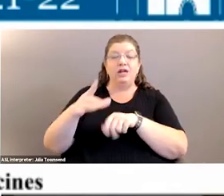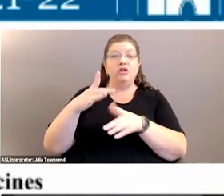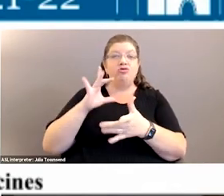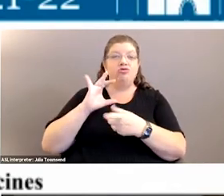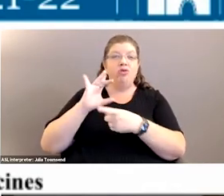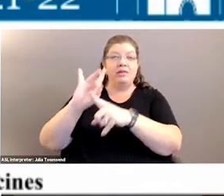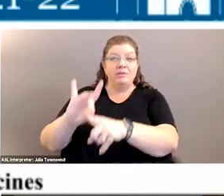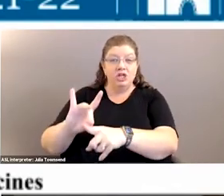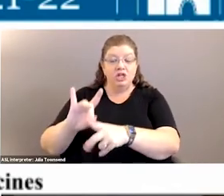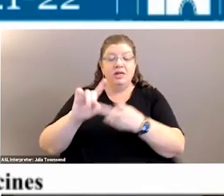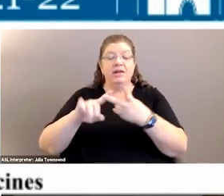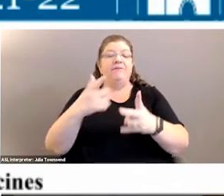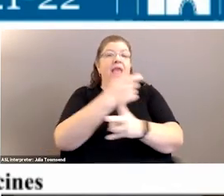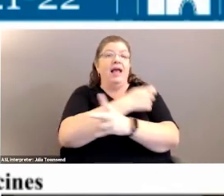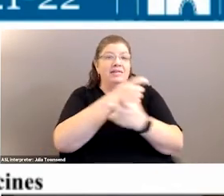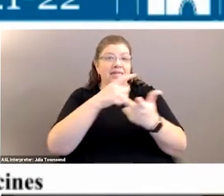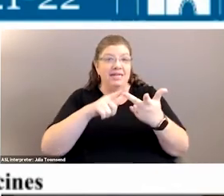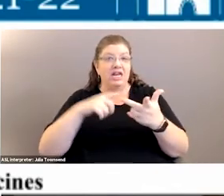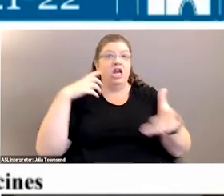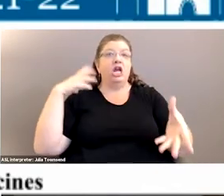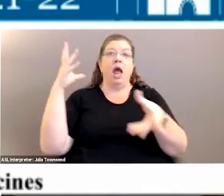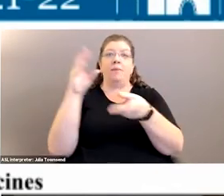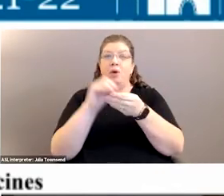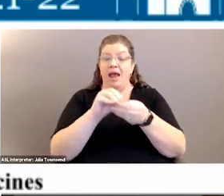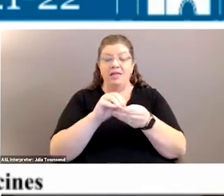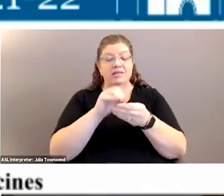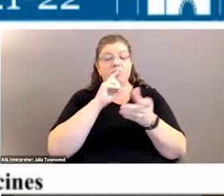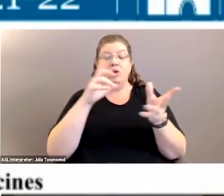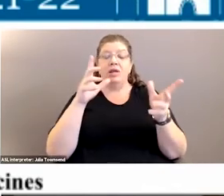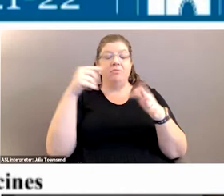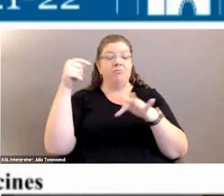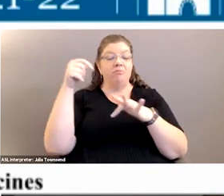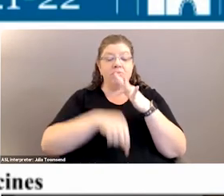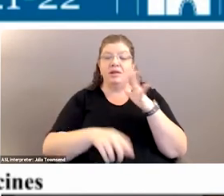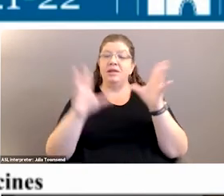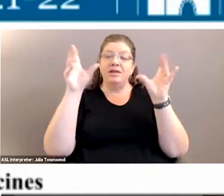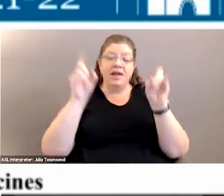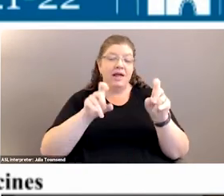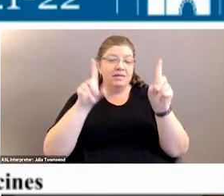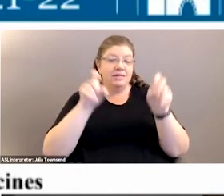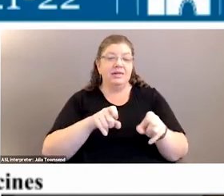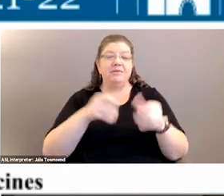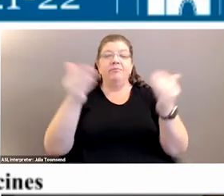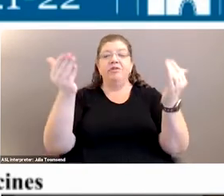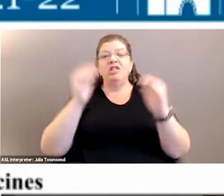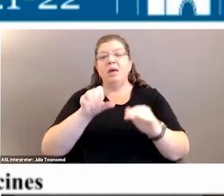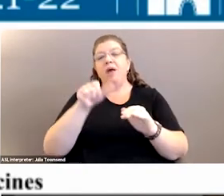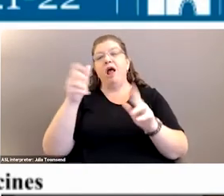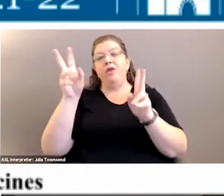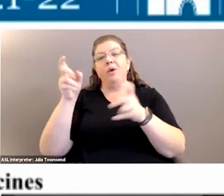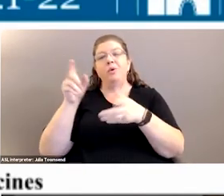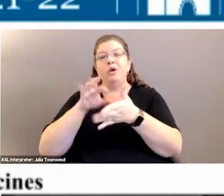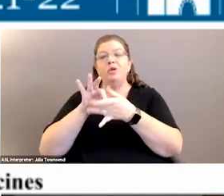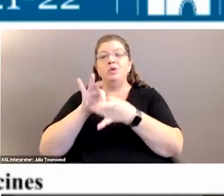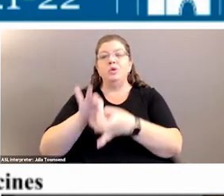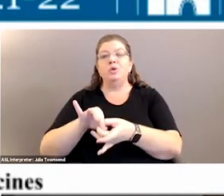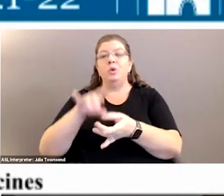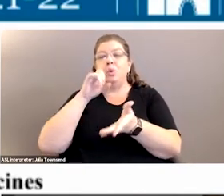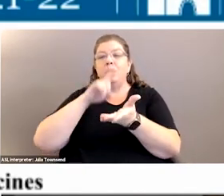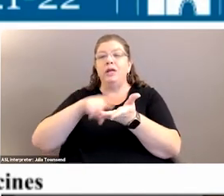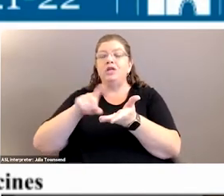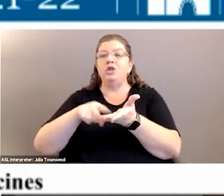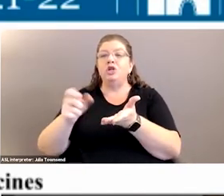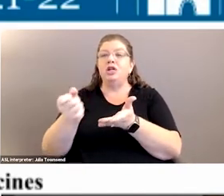vaccines comprehensive testing and some matters related to research and understanding